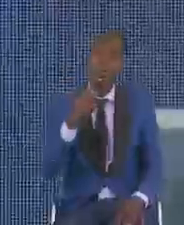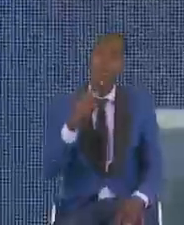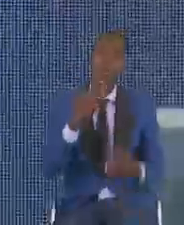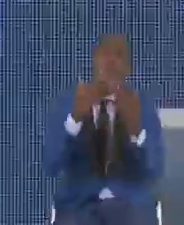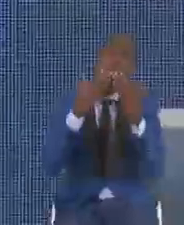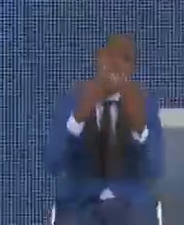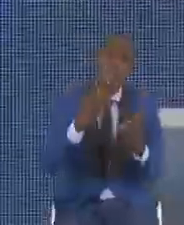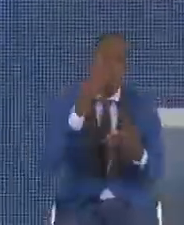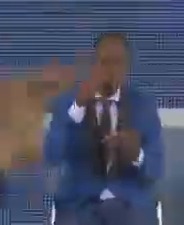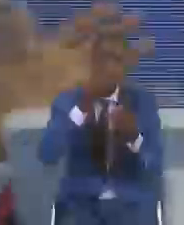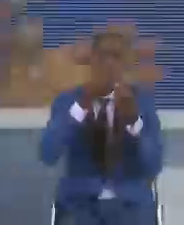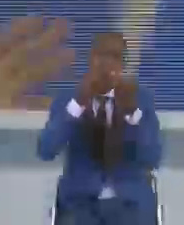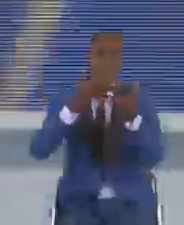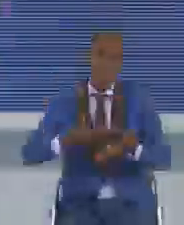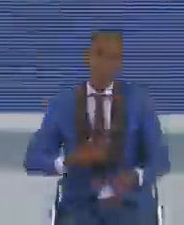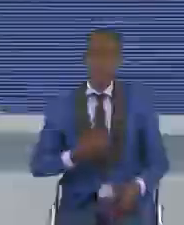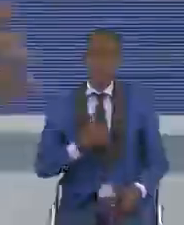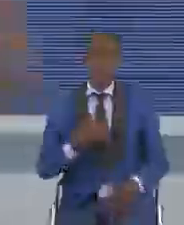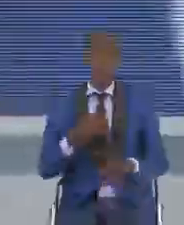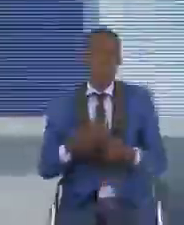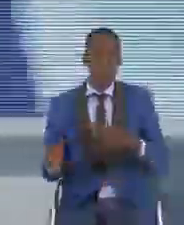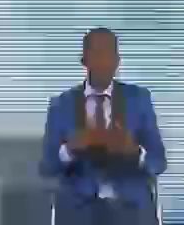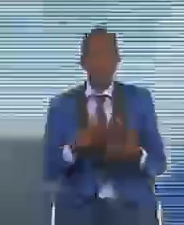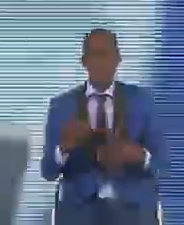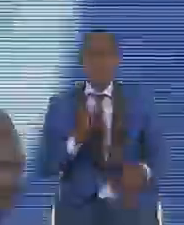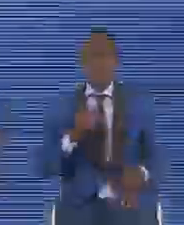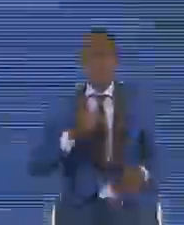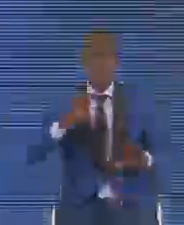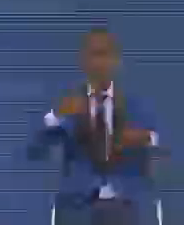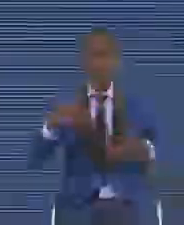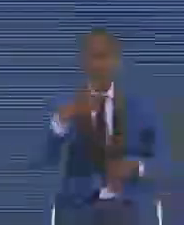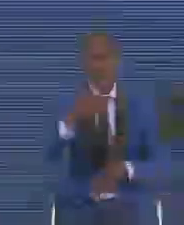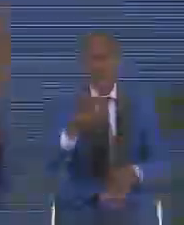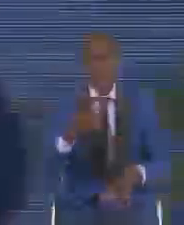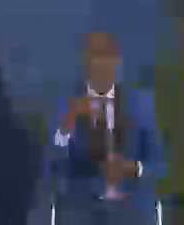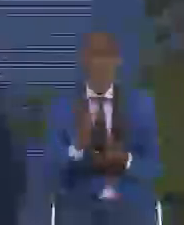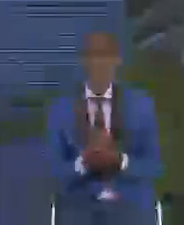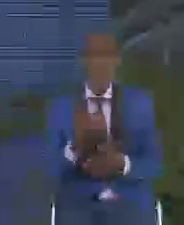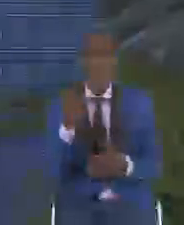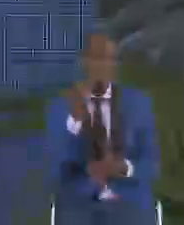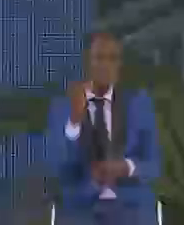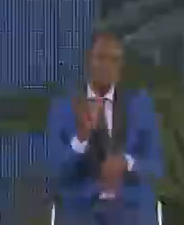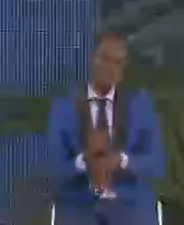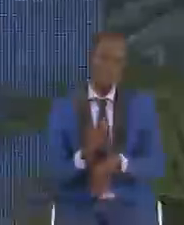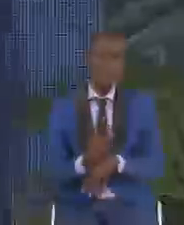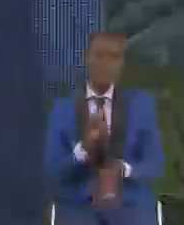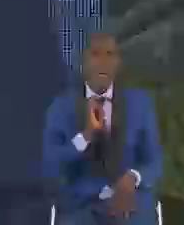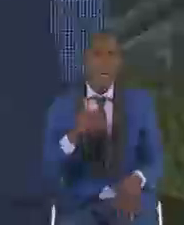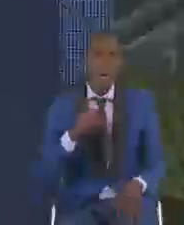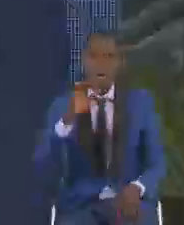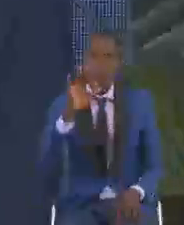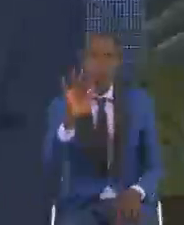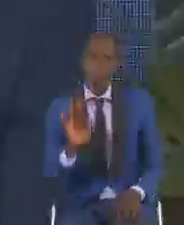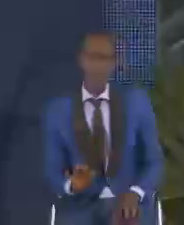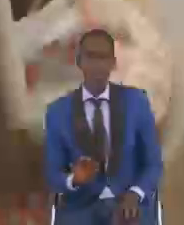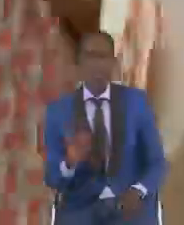But all the same, I have appointed you for service. I have appointed you for service. I